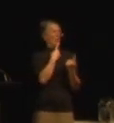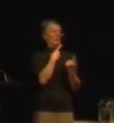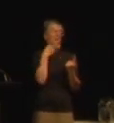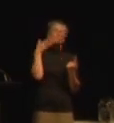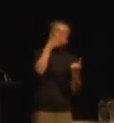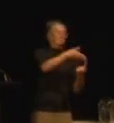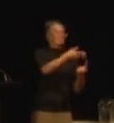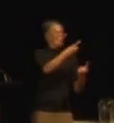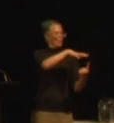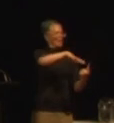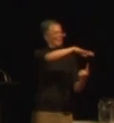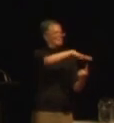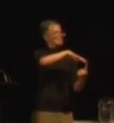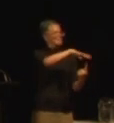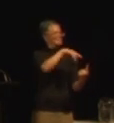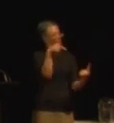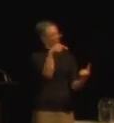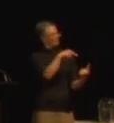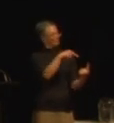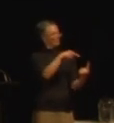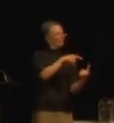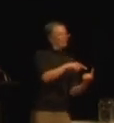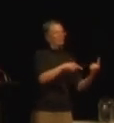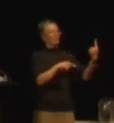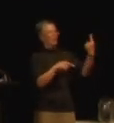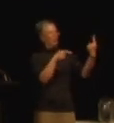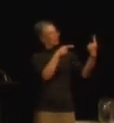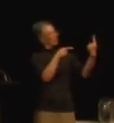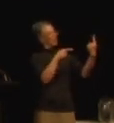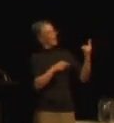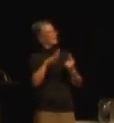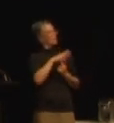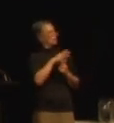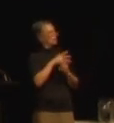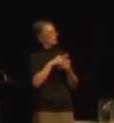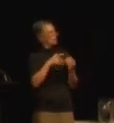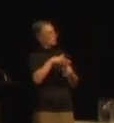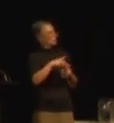place. This positions DigitalNZ.org as an important tool for historical redress.